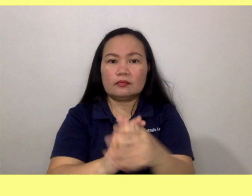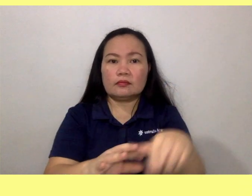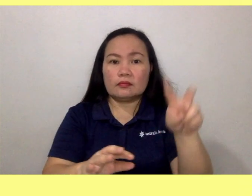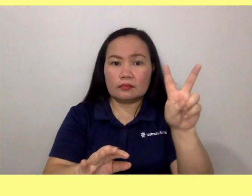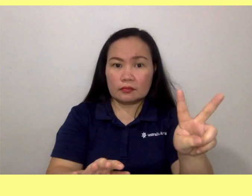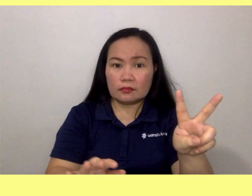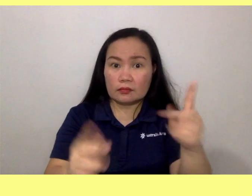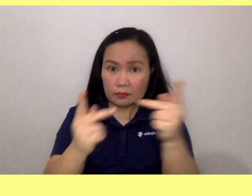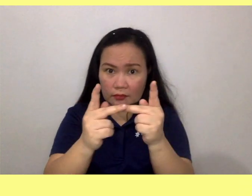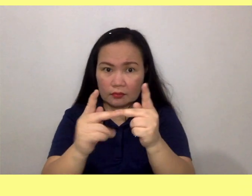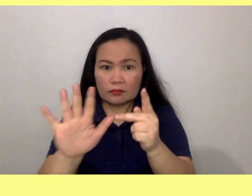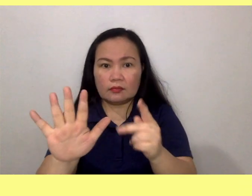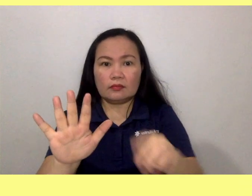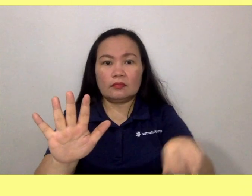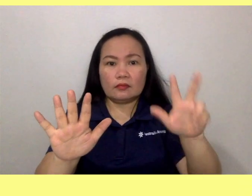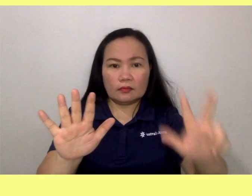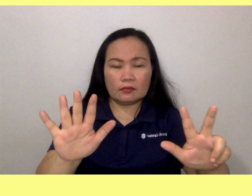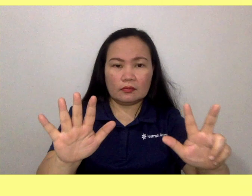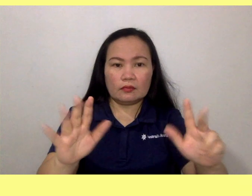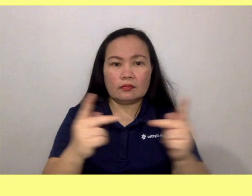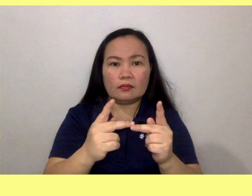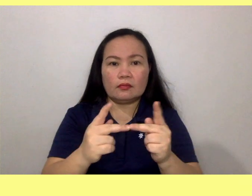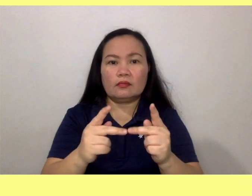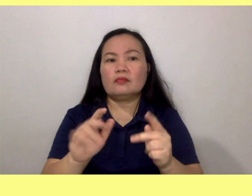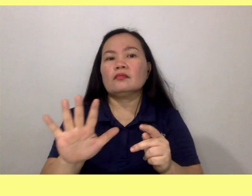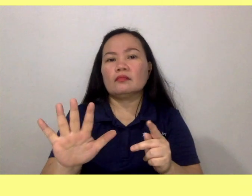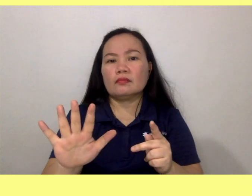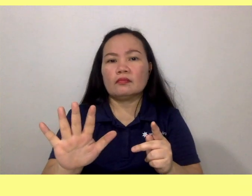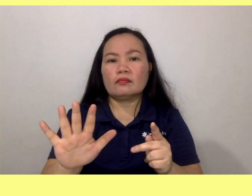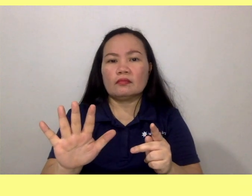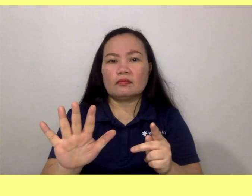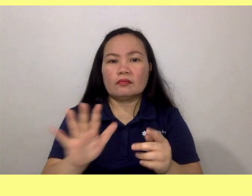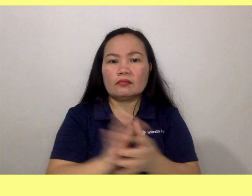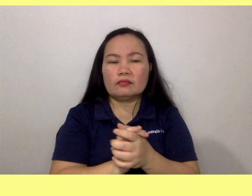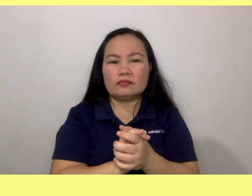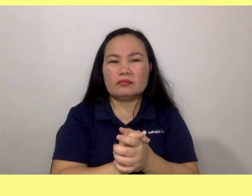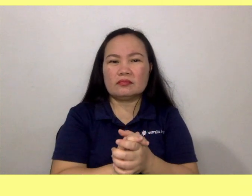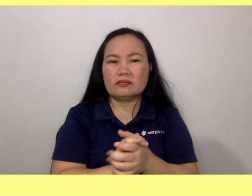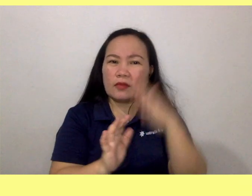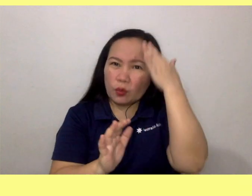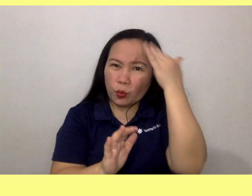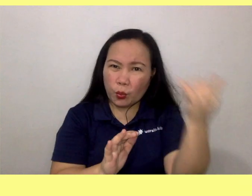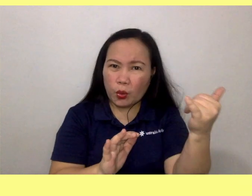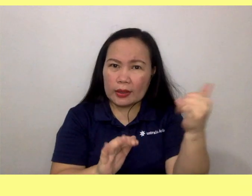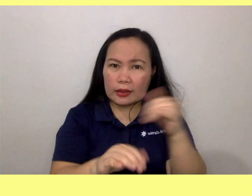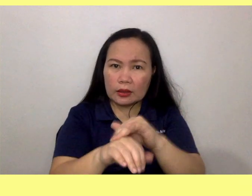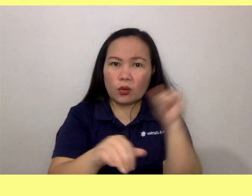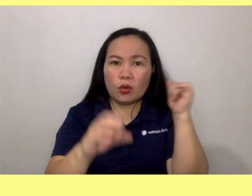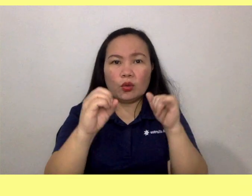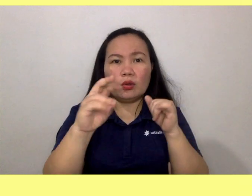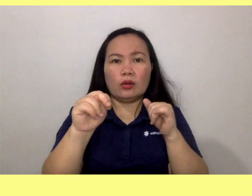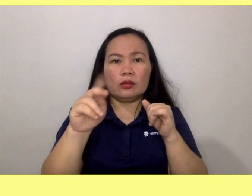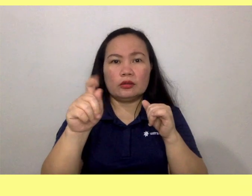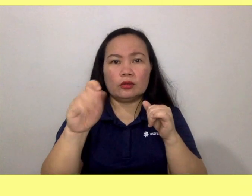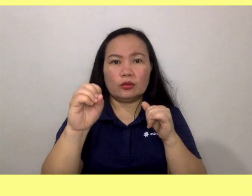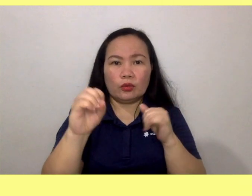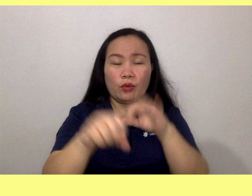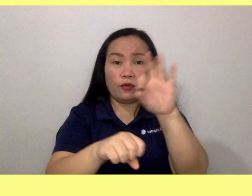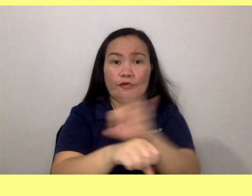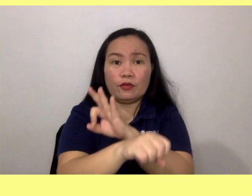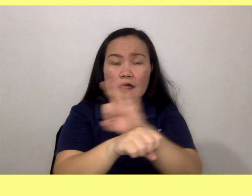2 maps to 5, 3 maps to 5. So, bakit siya tinawag na onto